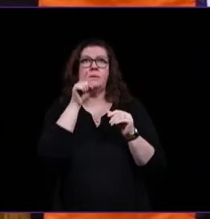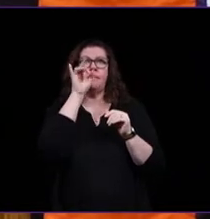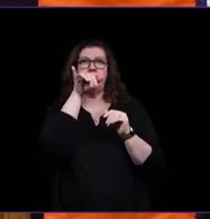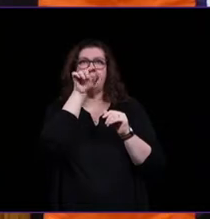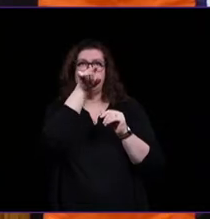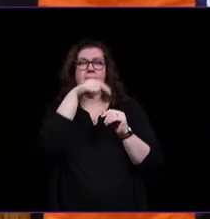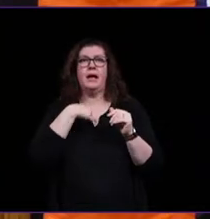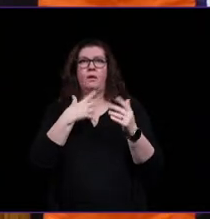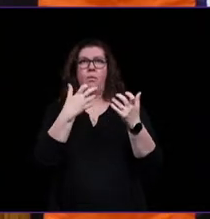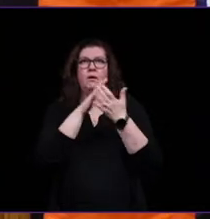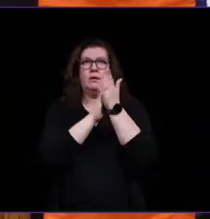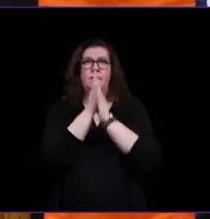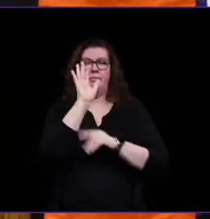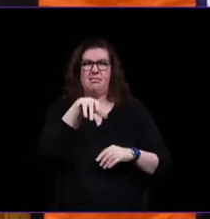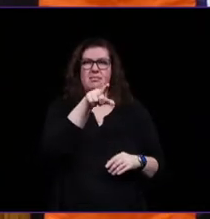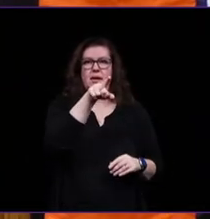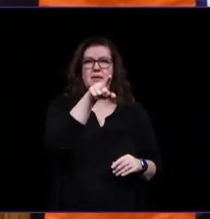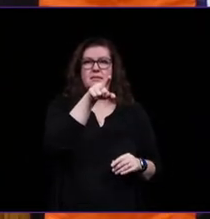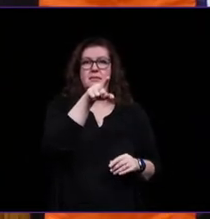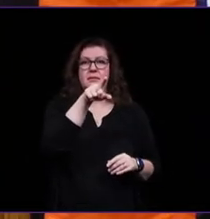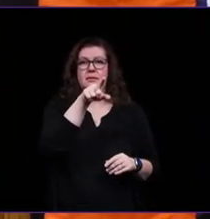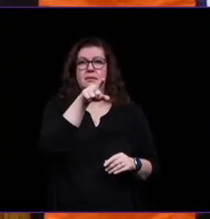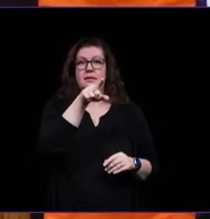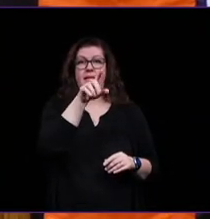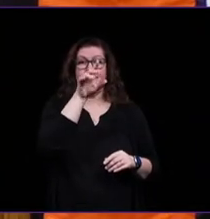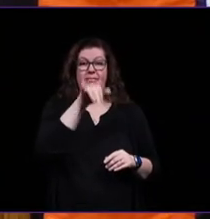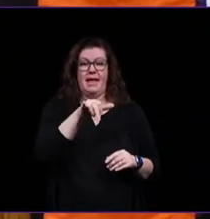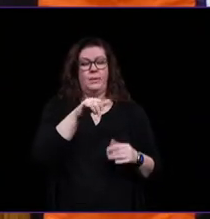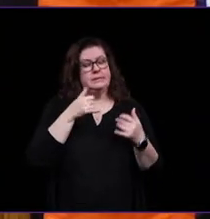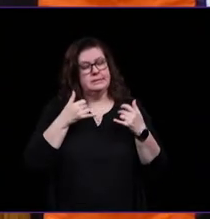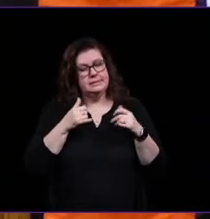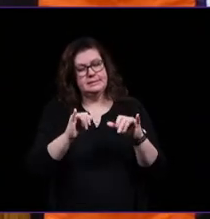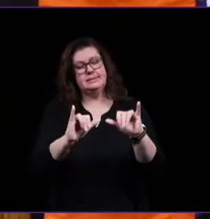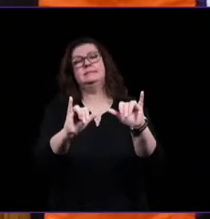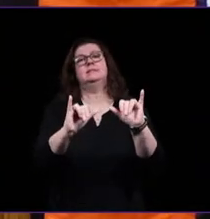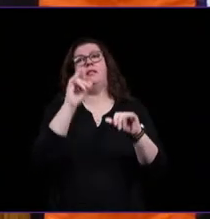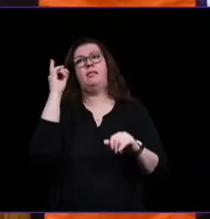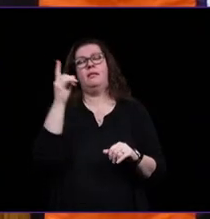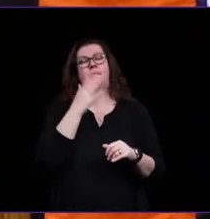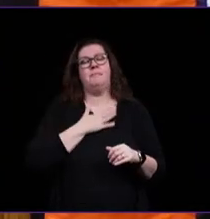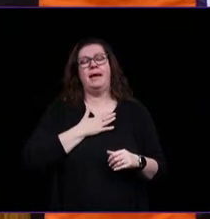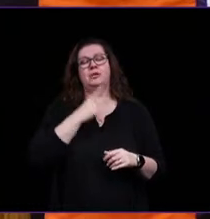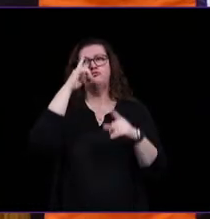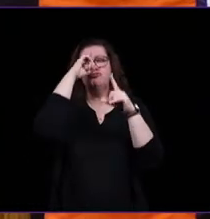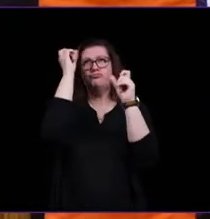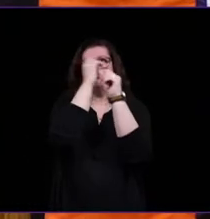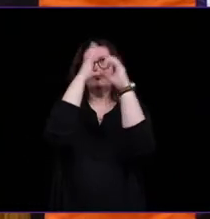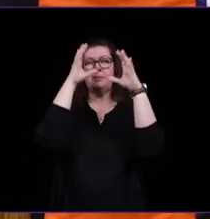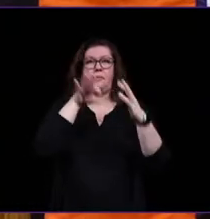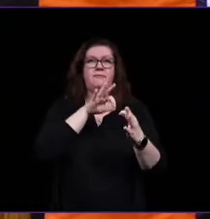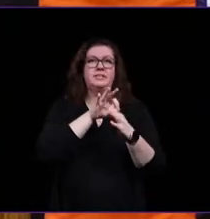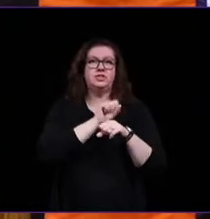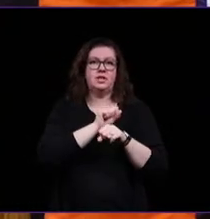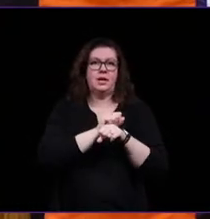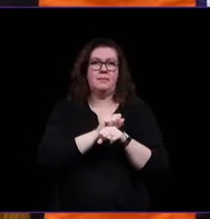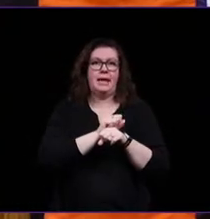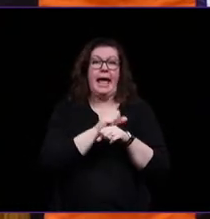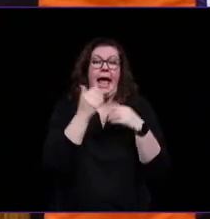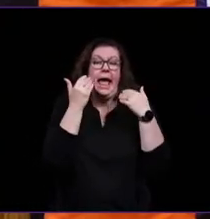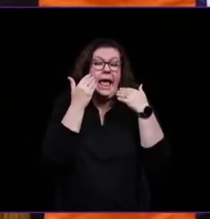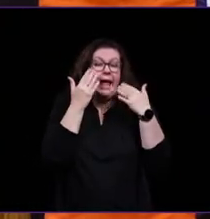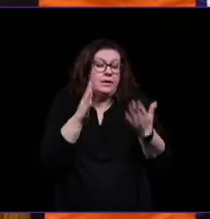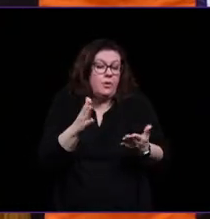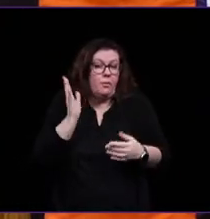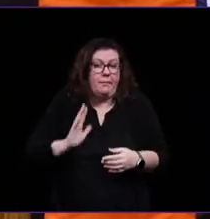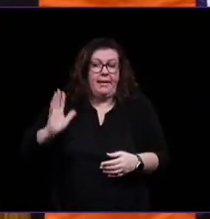to be. That was and still is my dream job. Little did I know at that time just how much effort and hard